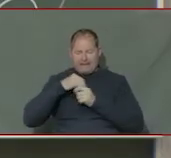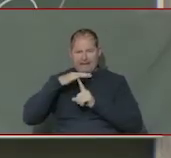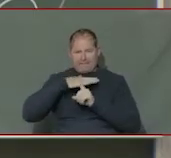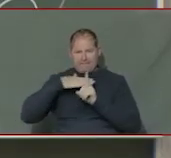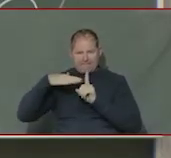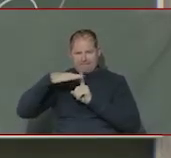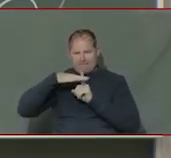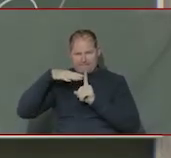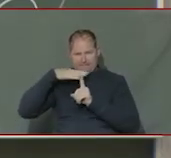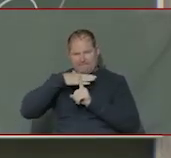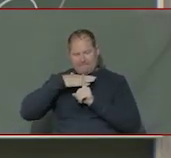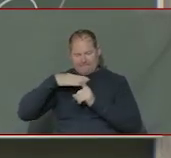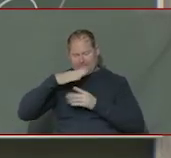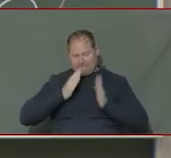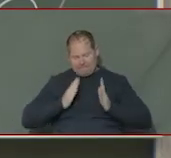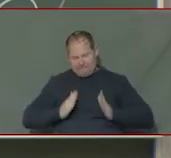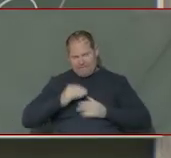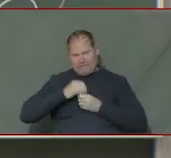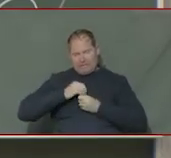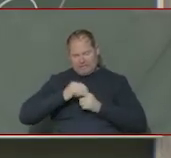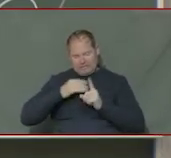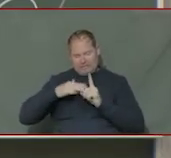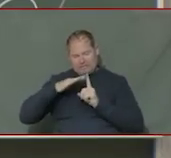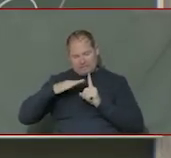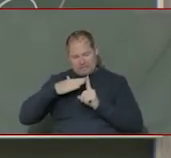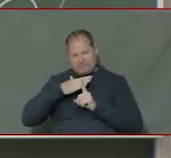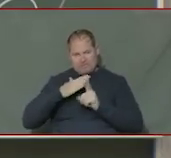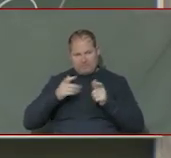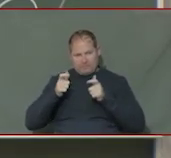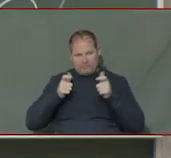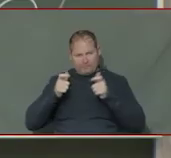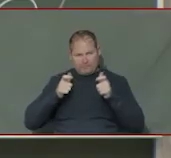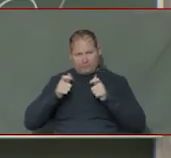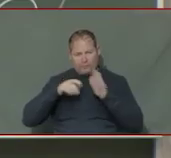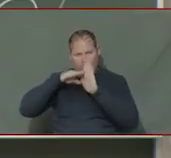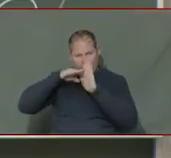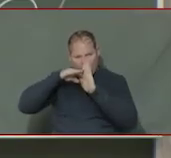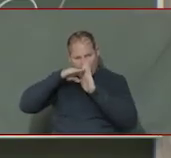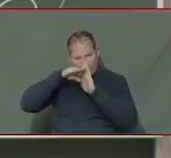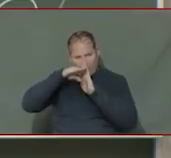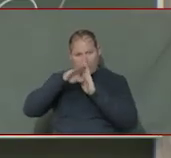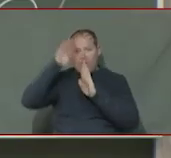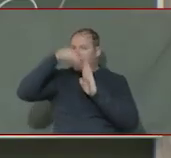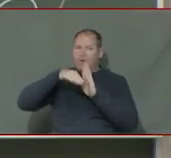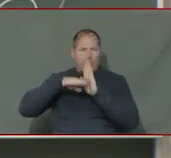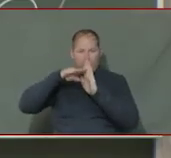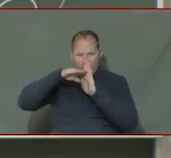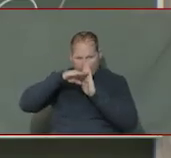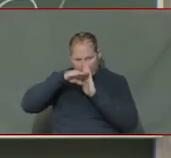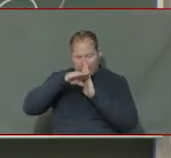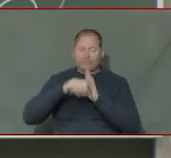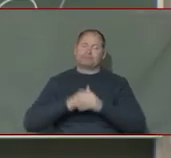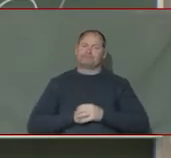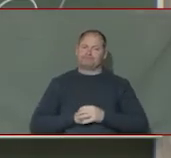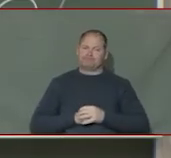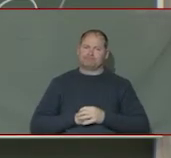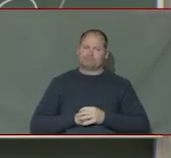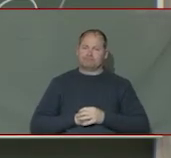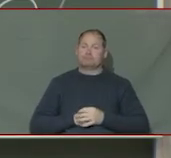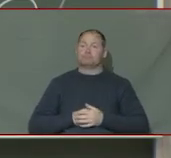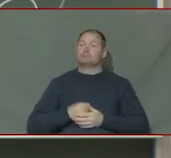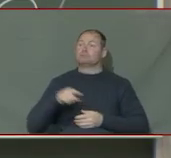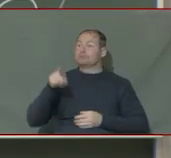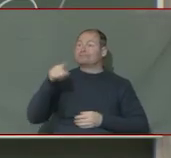question often in the paper. They ask, define homeostasis, 2 marks. Then I would write, like he